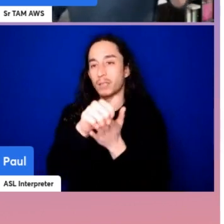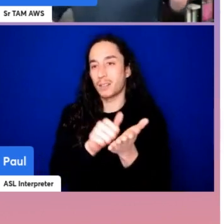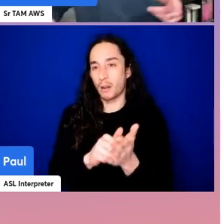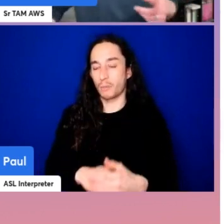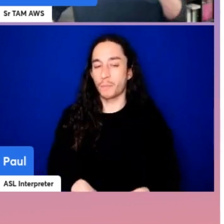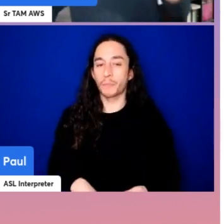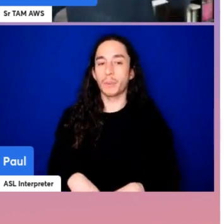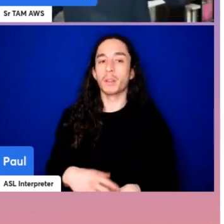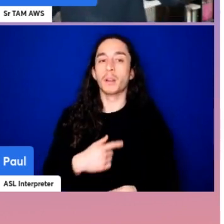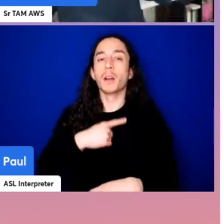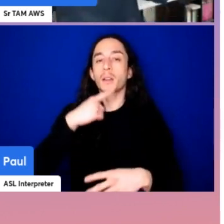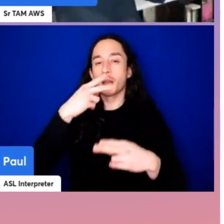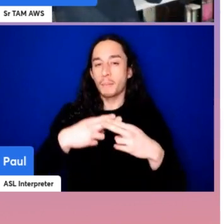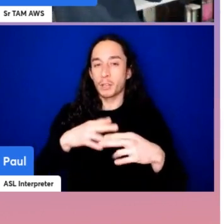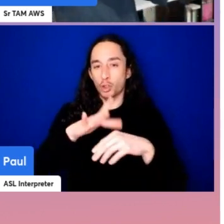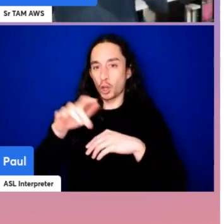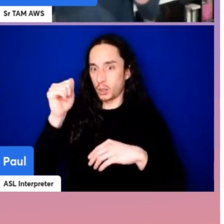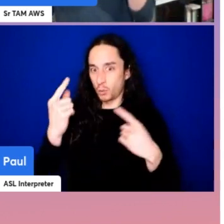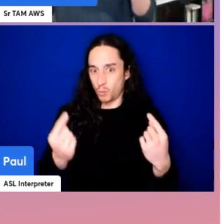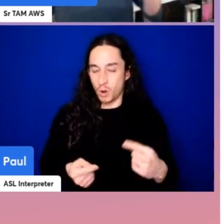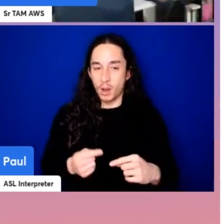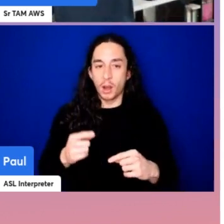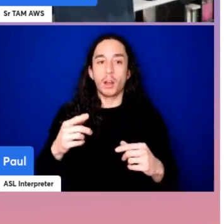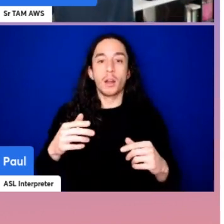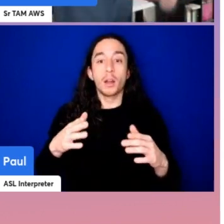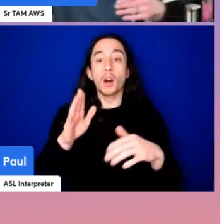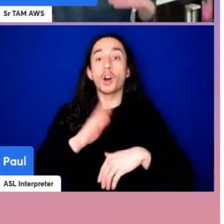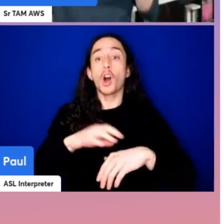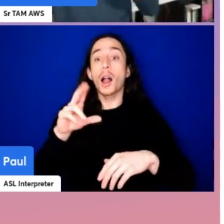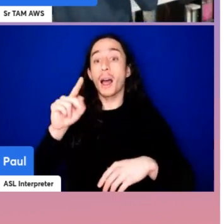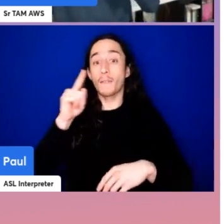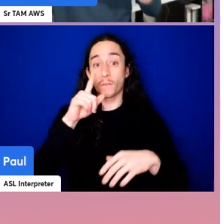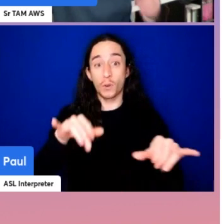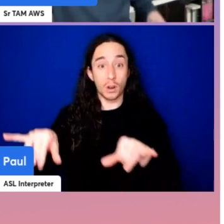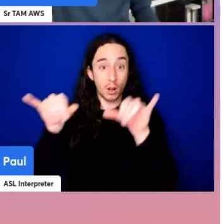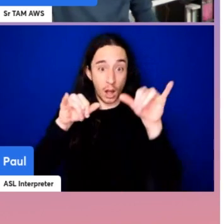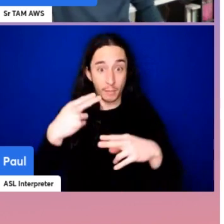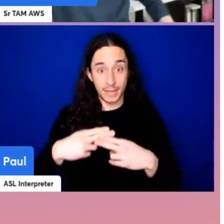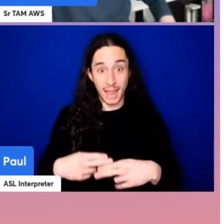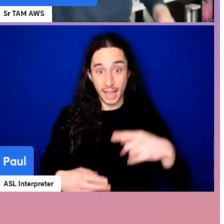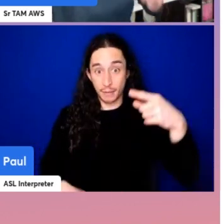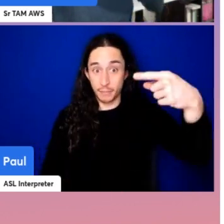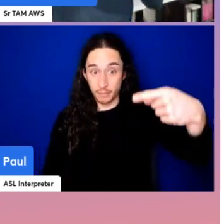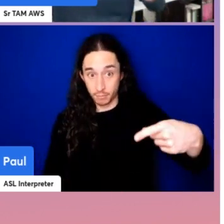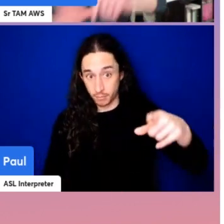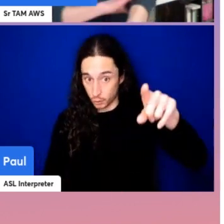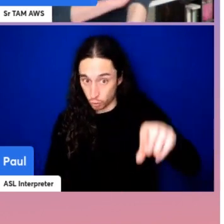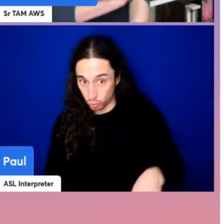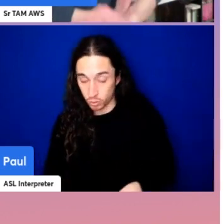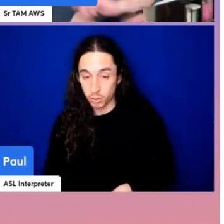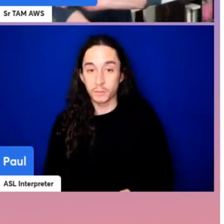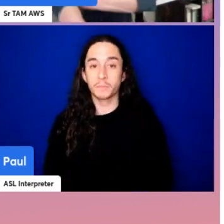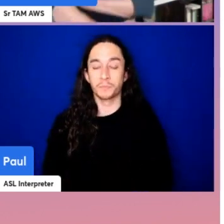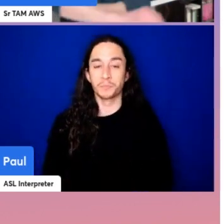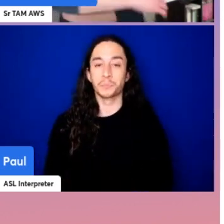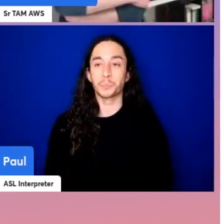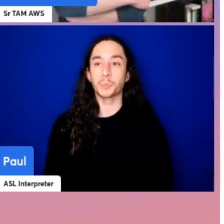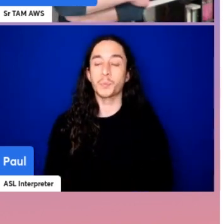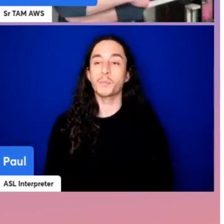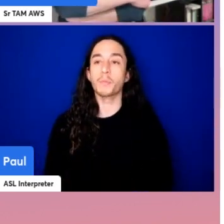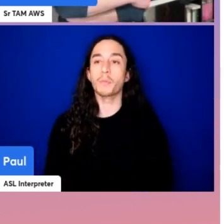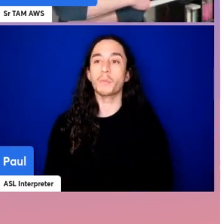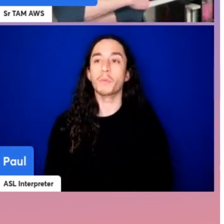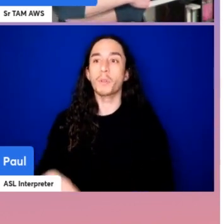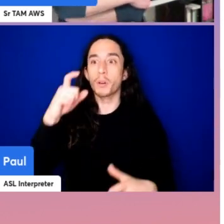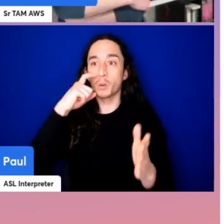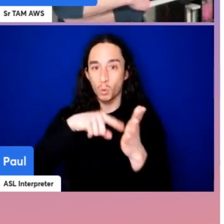I said earlier, here's where we have that call out for that common name. You'll see it referenced a couple of different times. We've also, you'll note in that